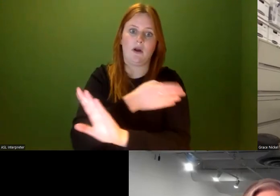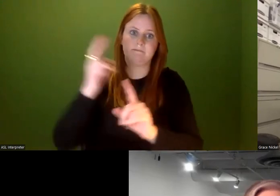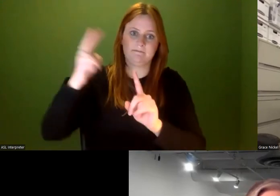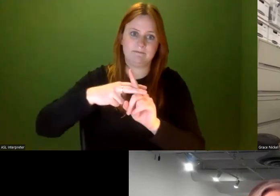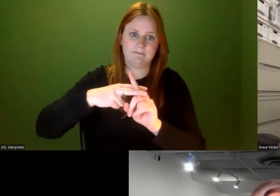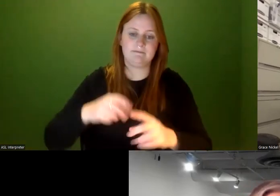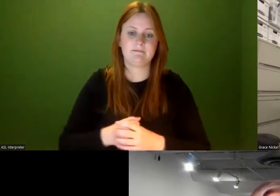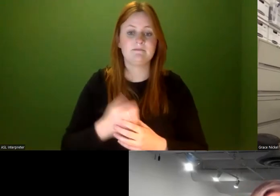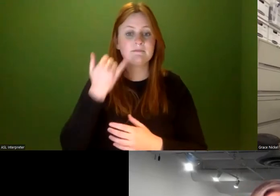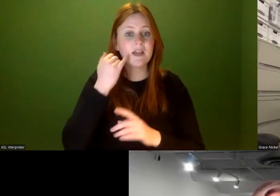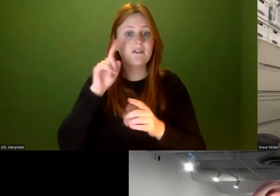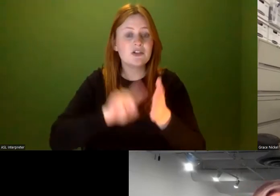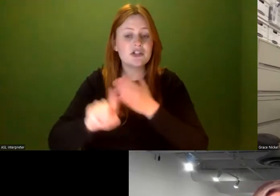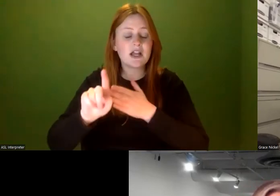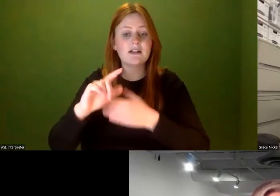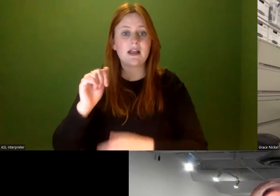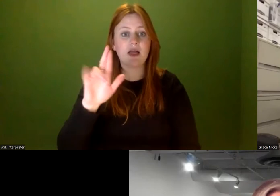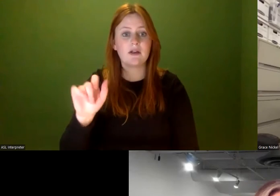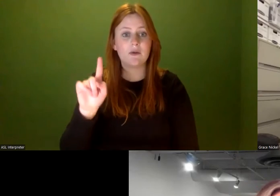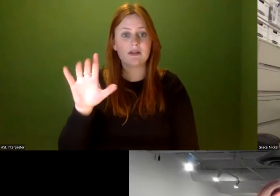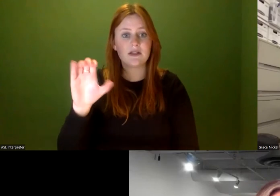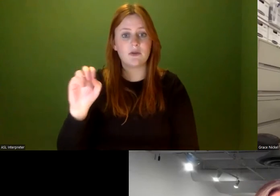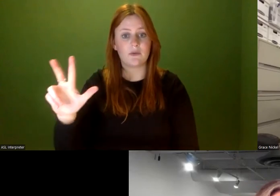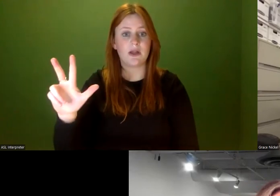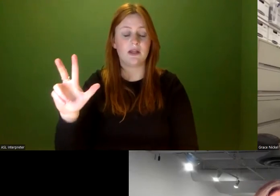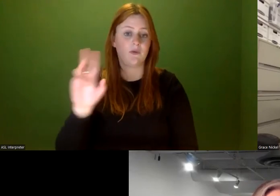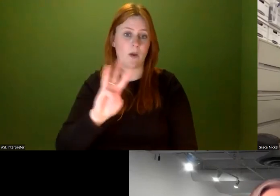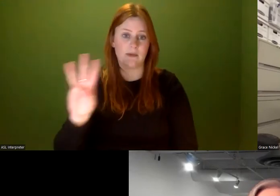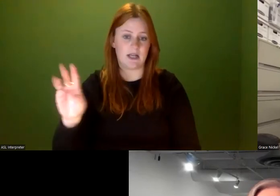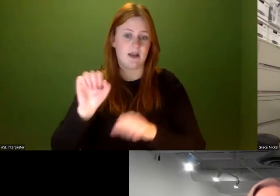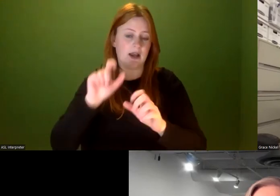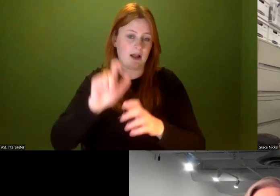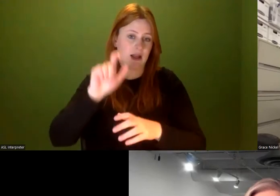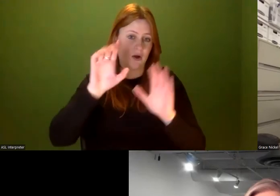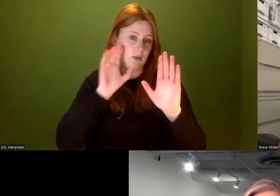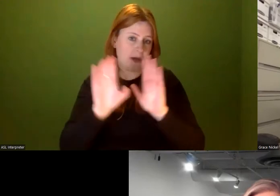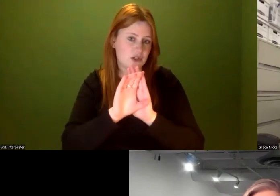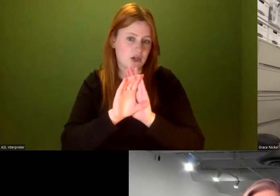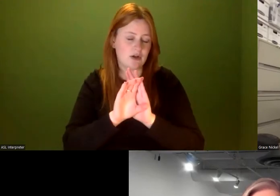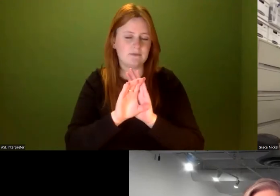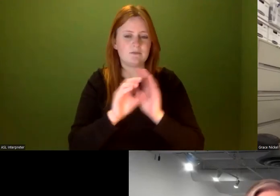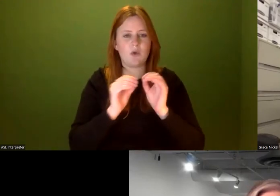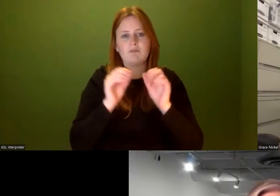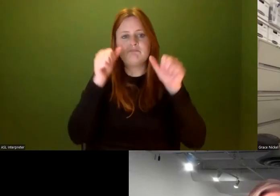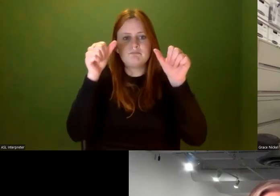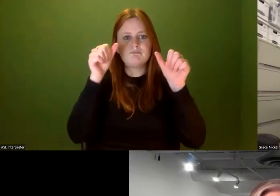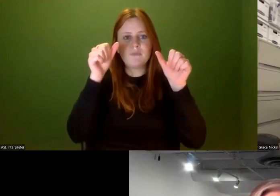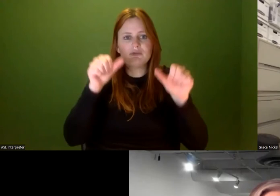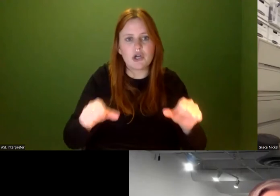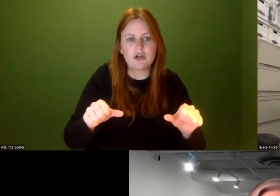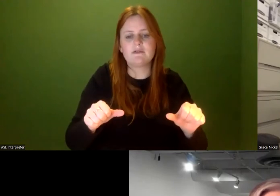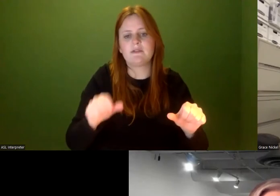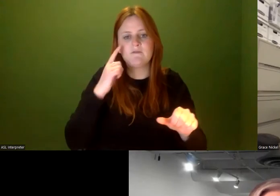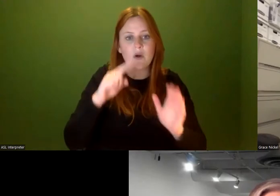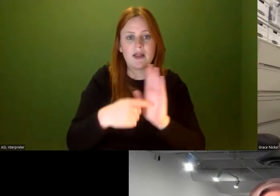website, you'll see right on our homepage, you can click on the image, which is sort of like a mini poster for the exhibition. And you